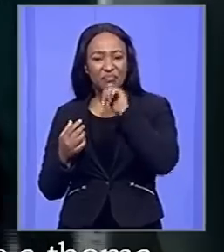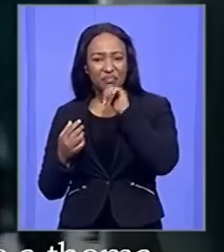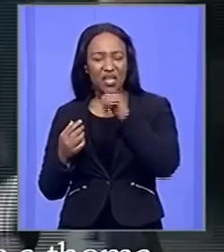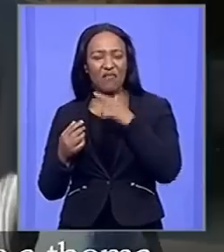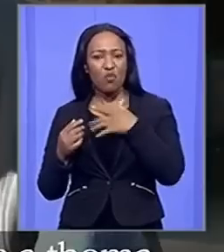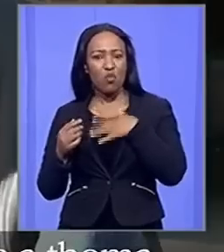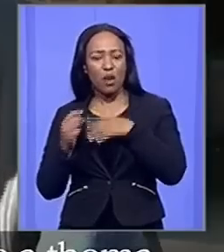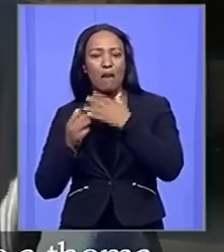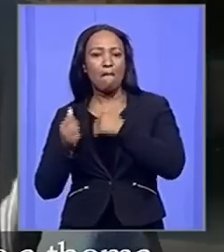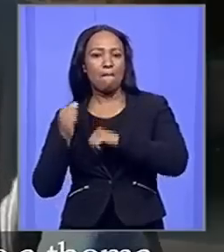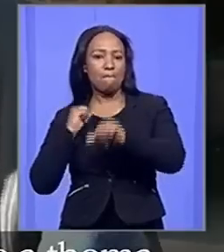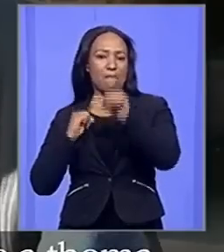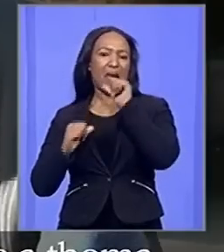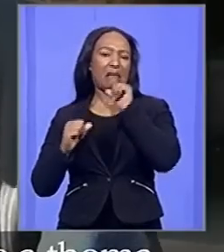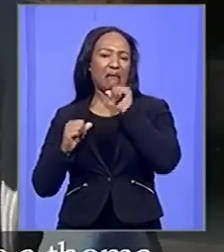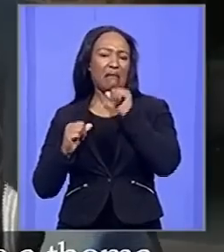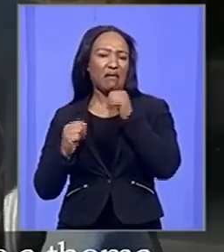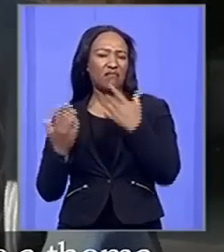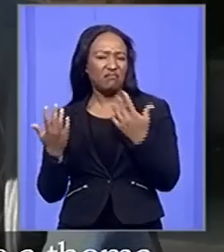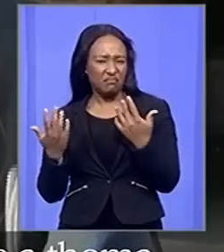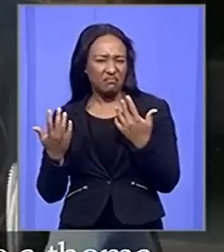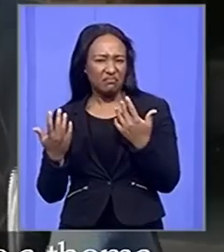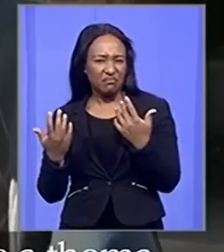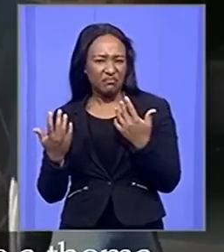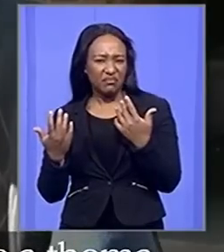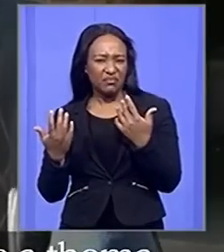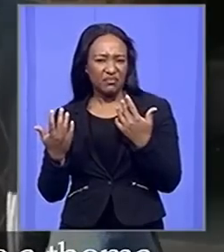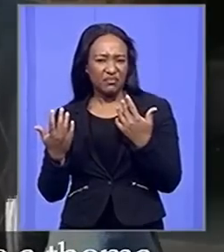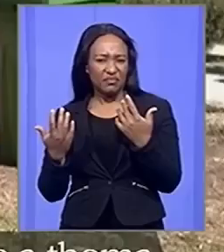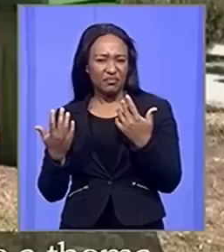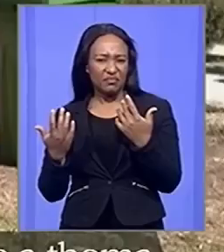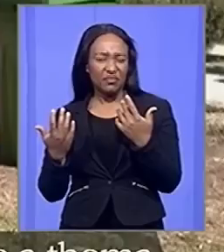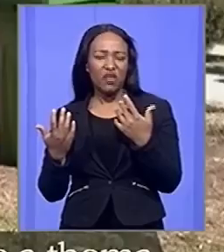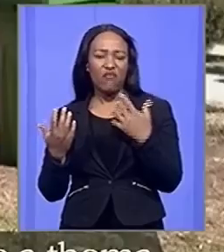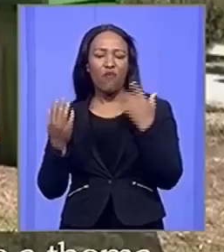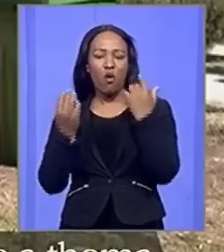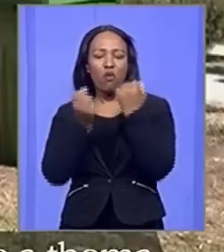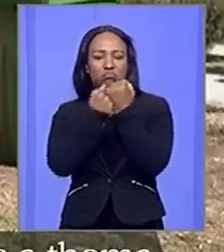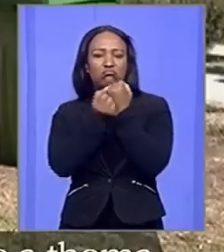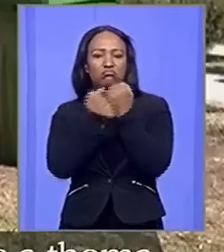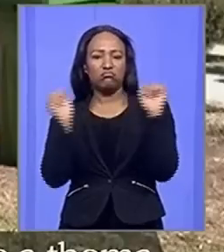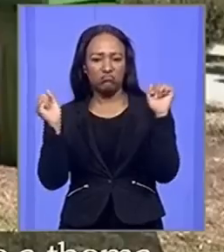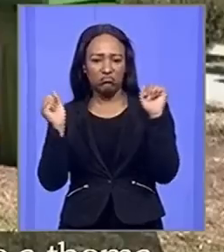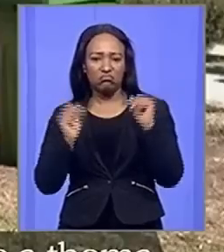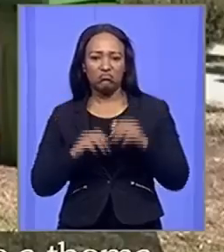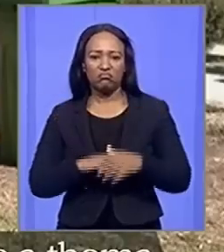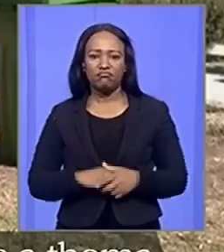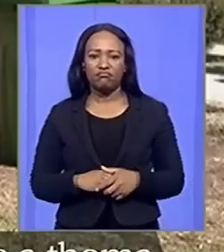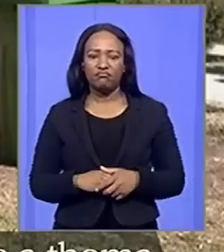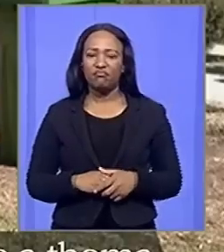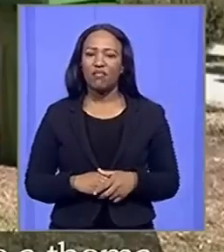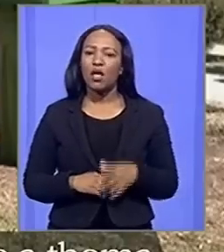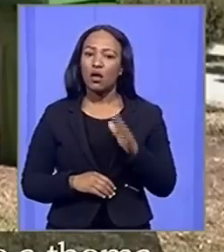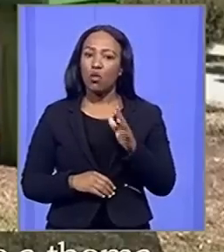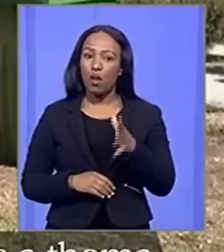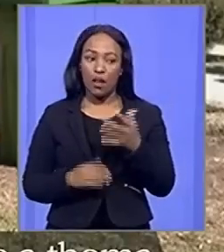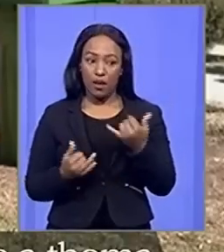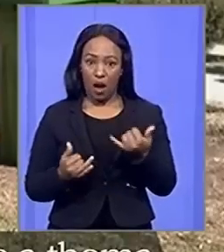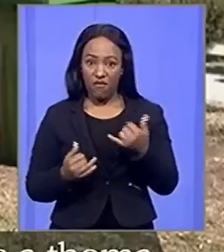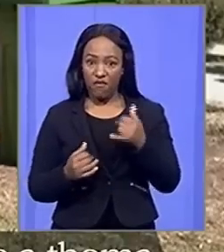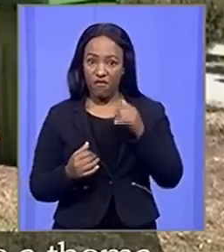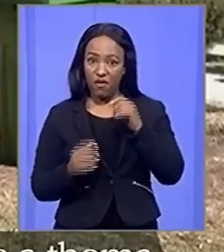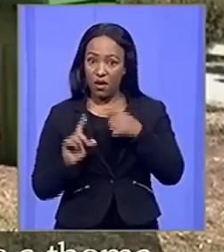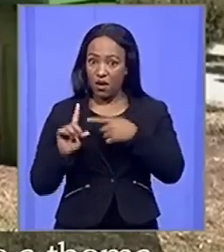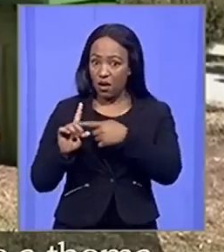morago ne re go lutse ka re magape ra go legwa e ka be e khotsofatsa ka ba santsa tshela wa